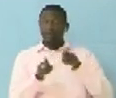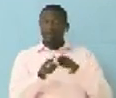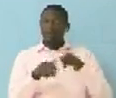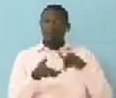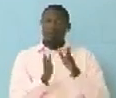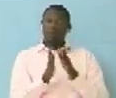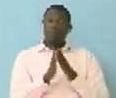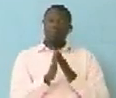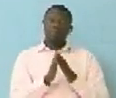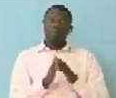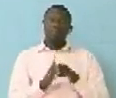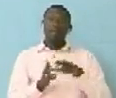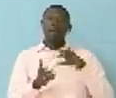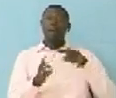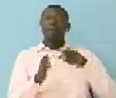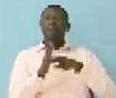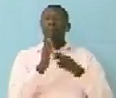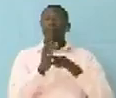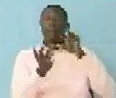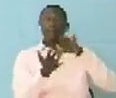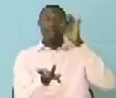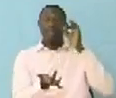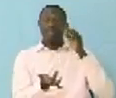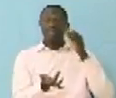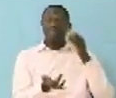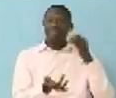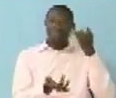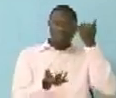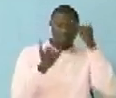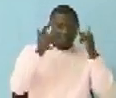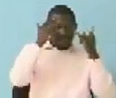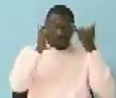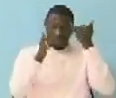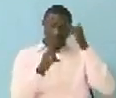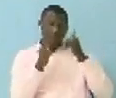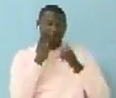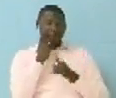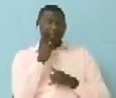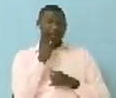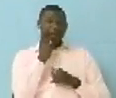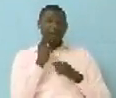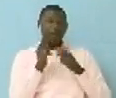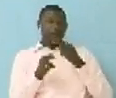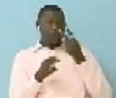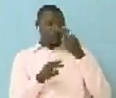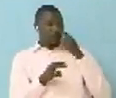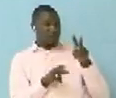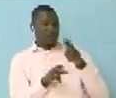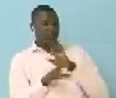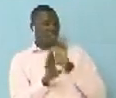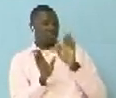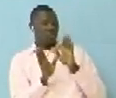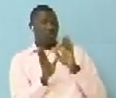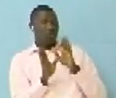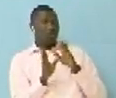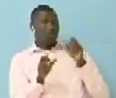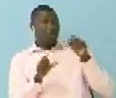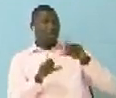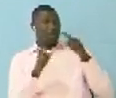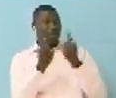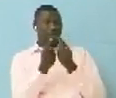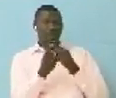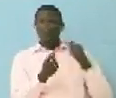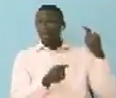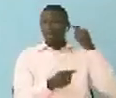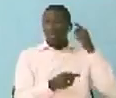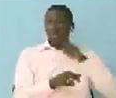Selective amnesia. That is, if you see it that way, fine. You see no evil and you hear no evil. If